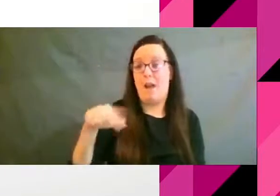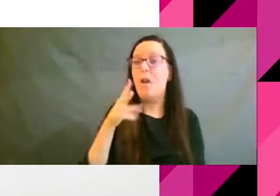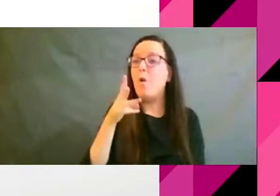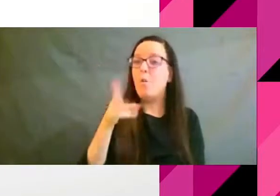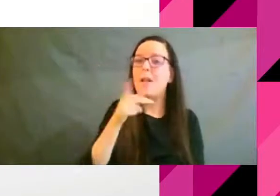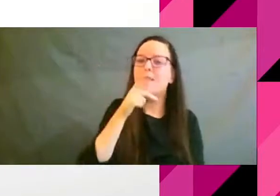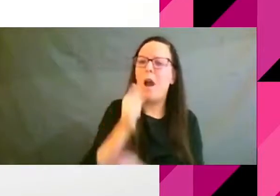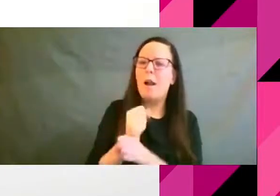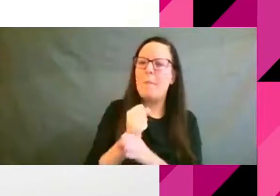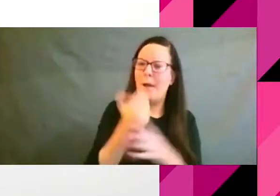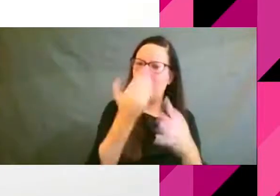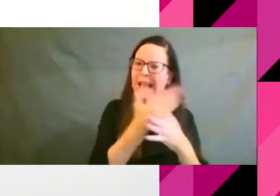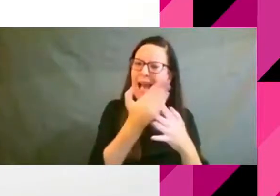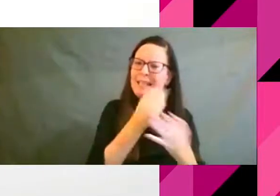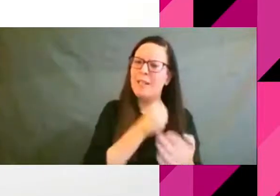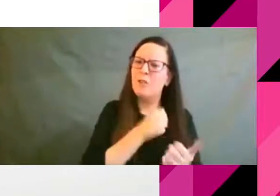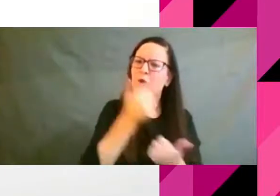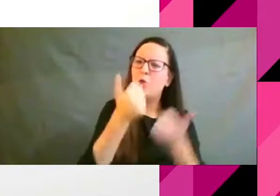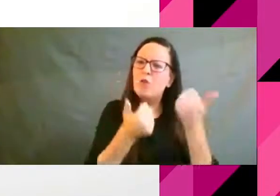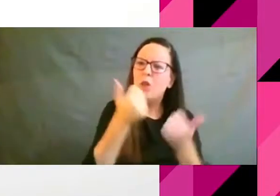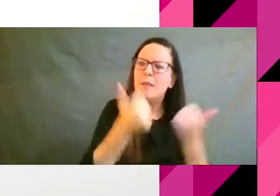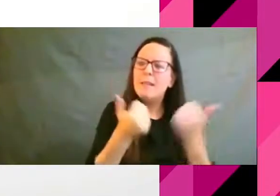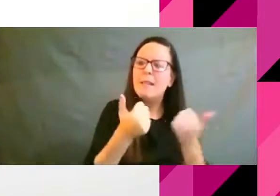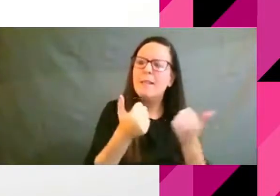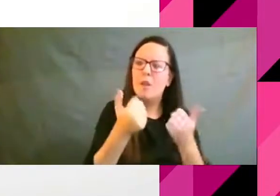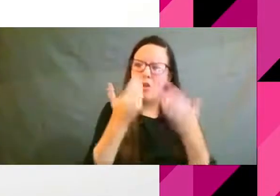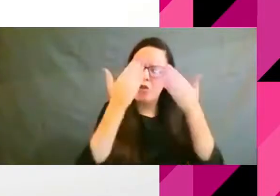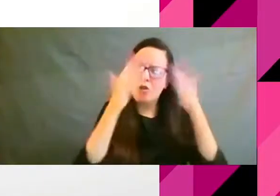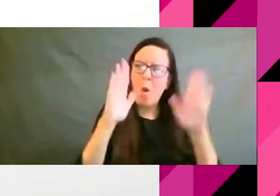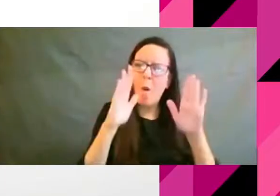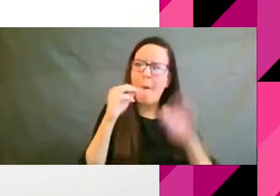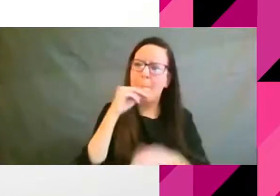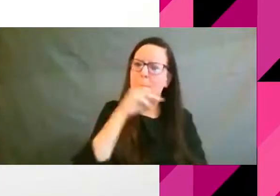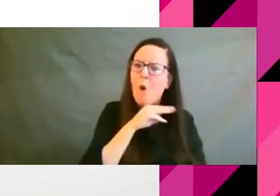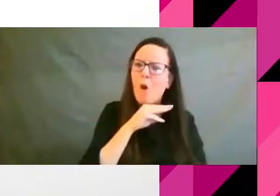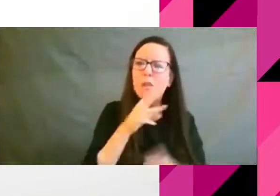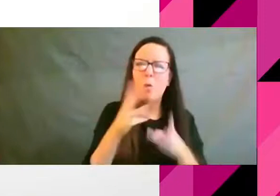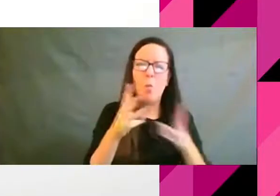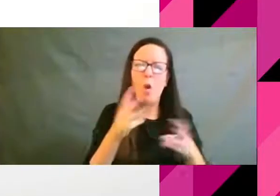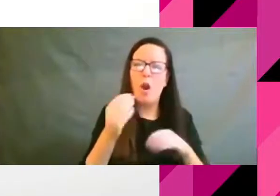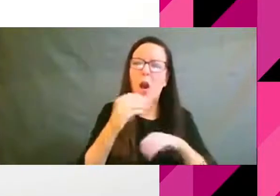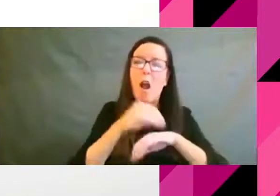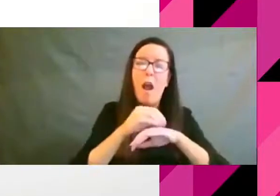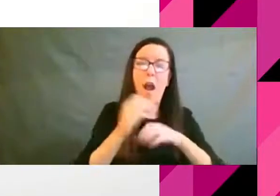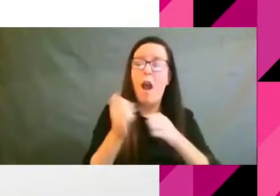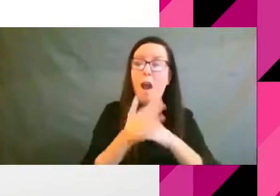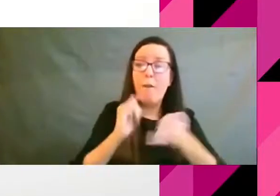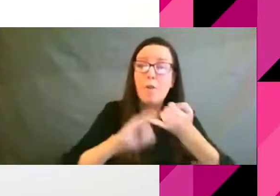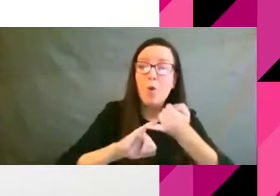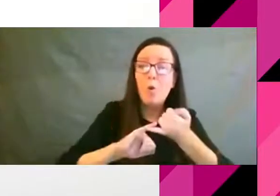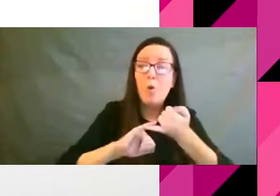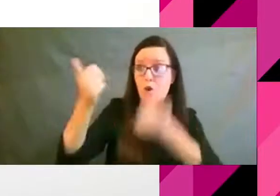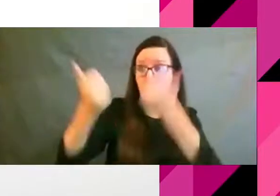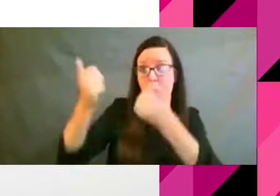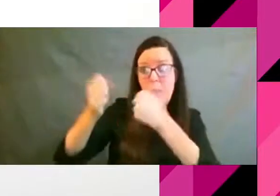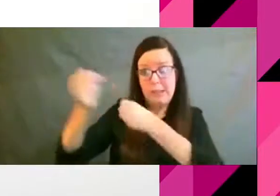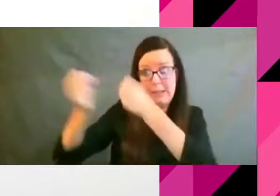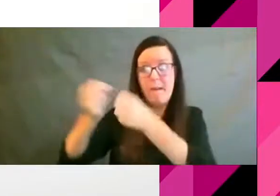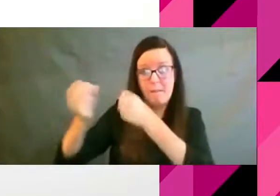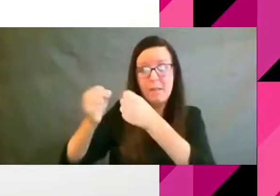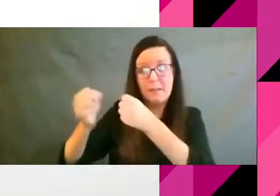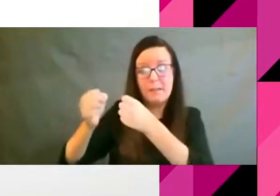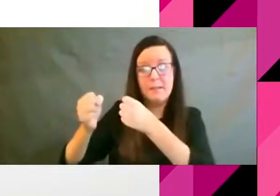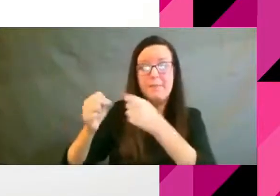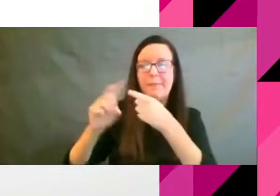with disabilities and highlight the important work of the court service and the judiciary in this area. I would